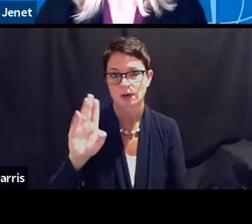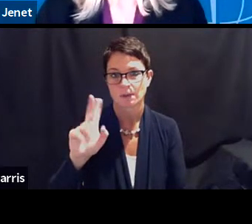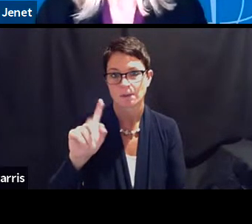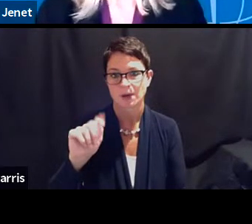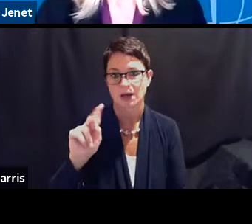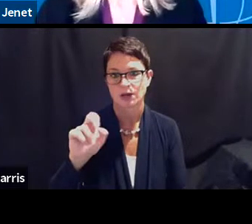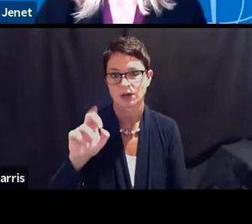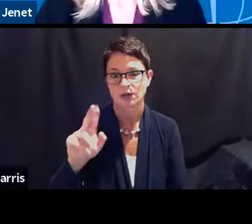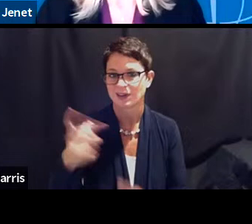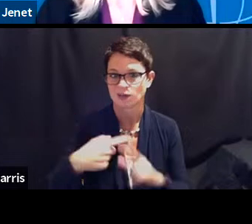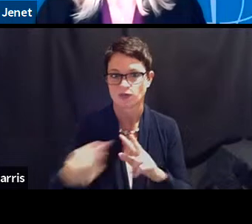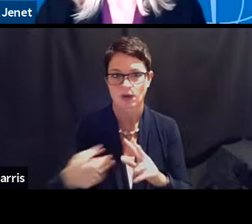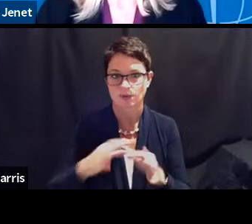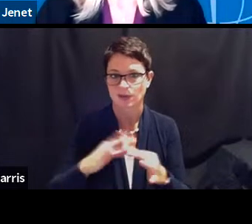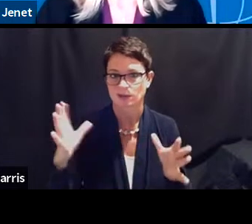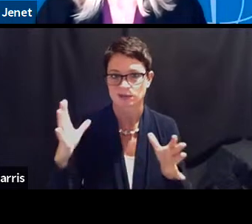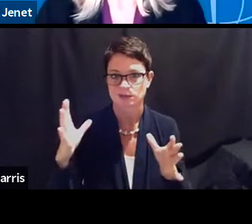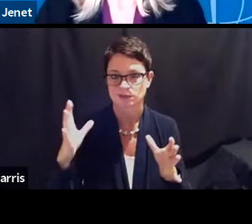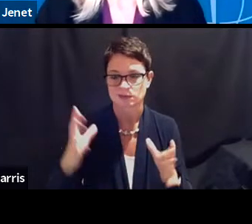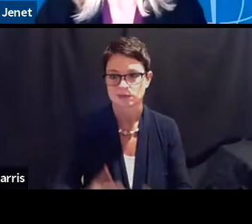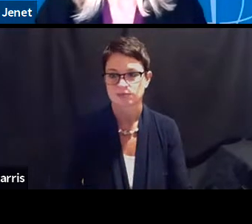He dropped out.